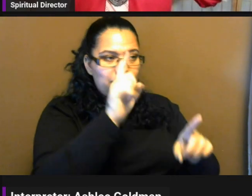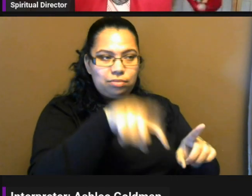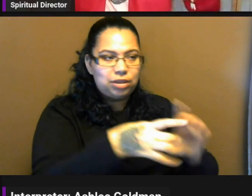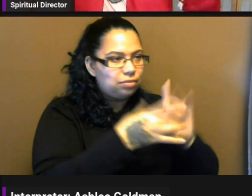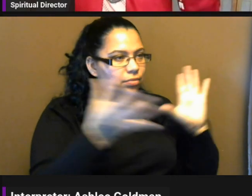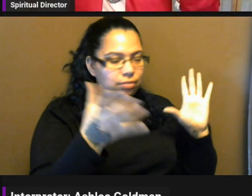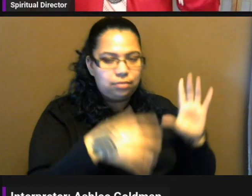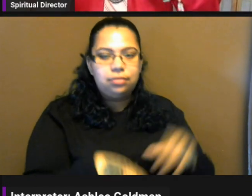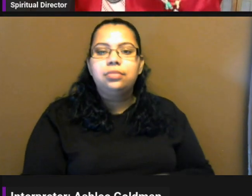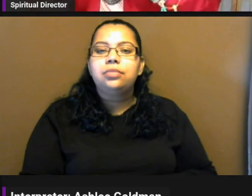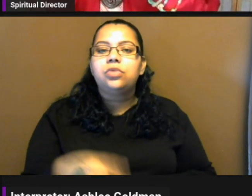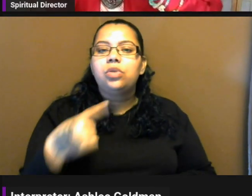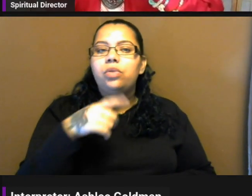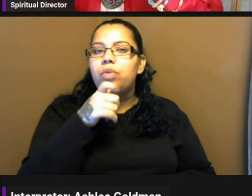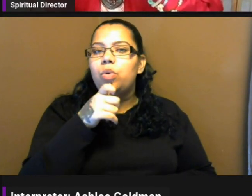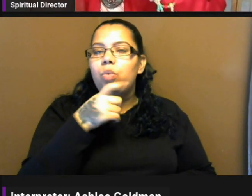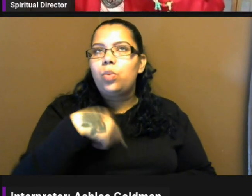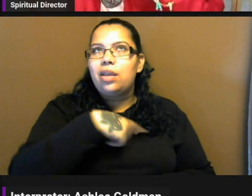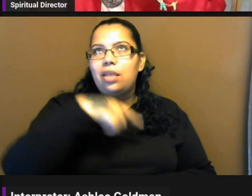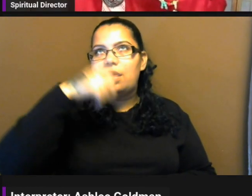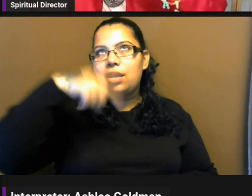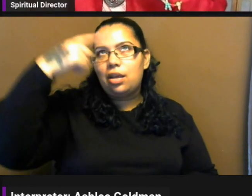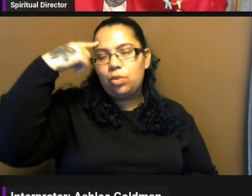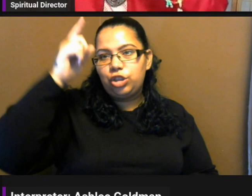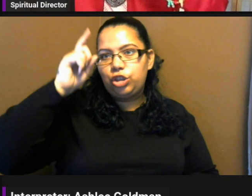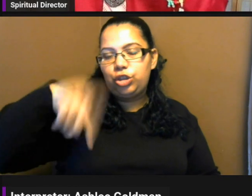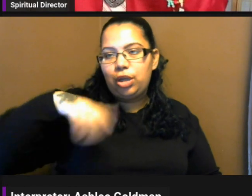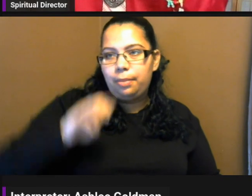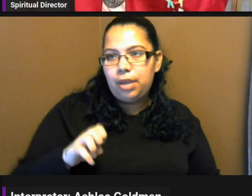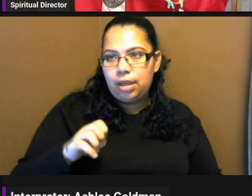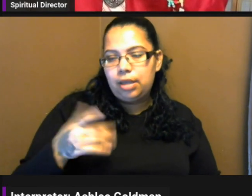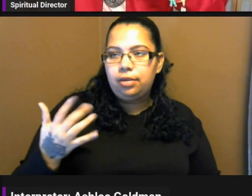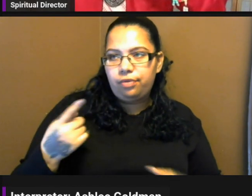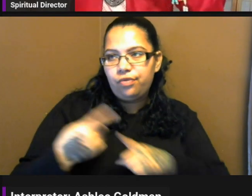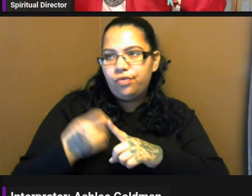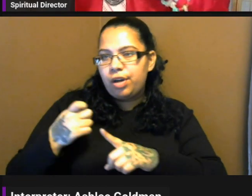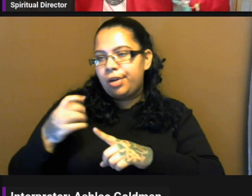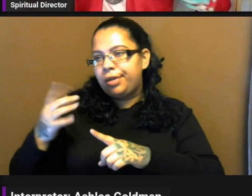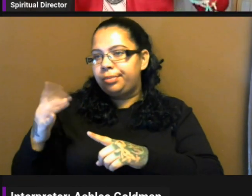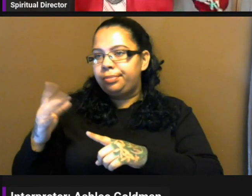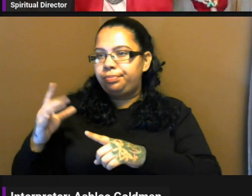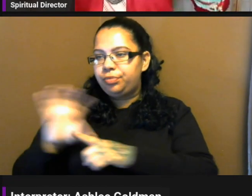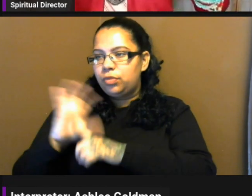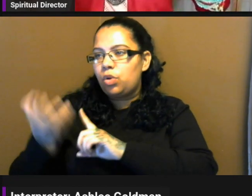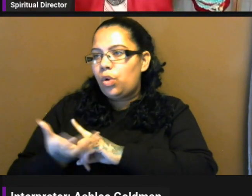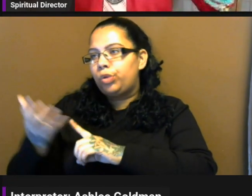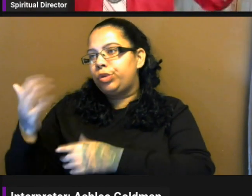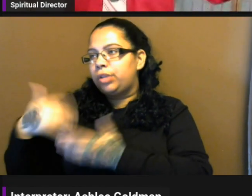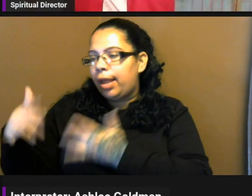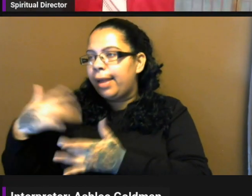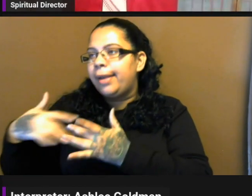we are supposed to be based upon the indoctrination of culture and society. It's letting go of